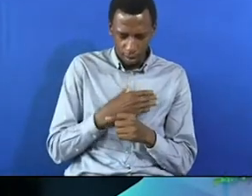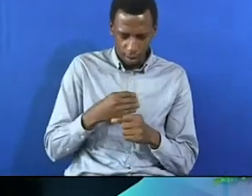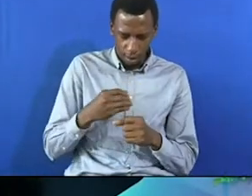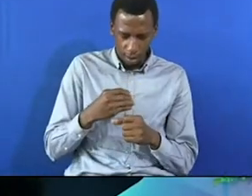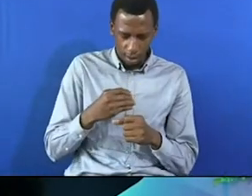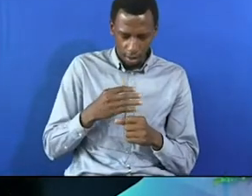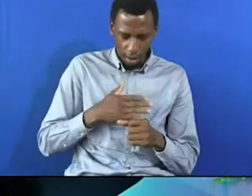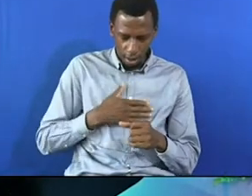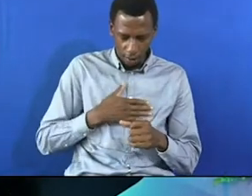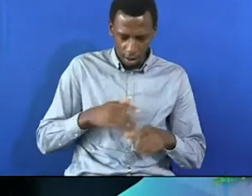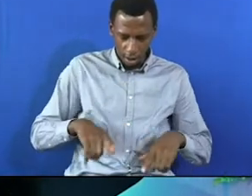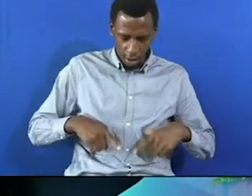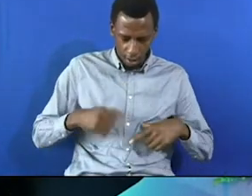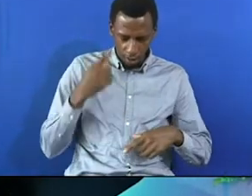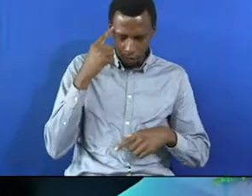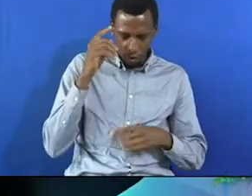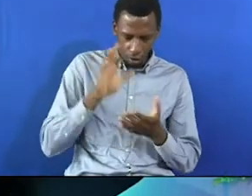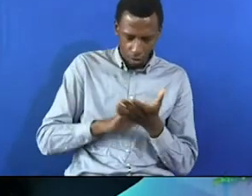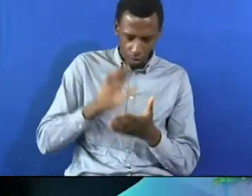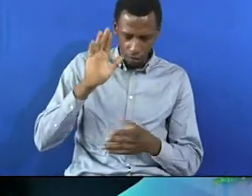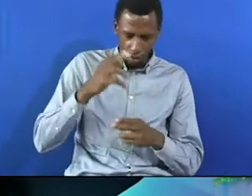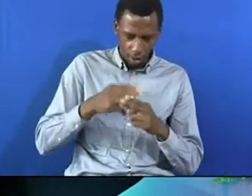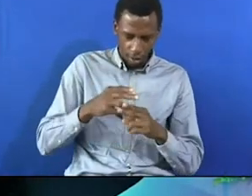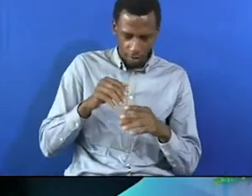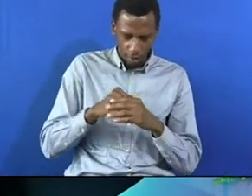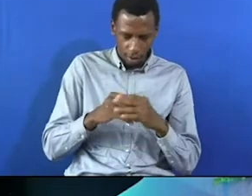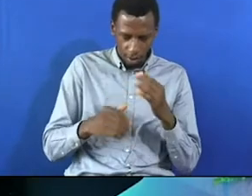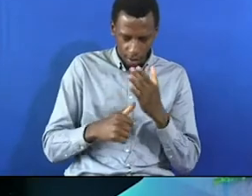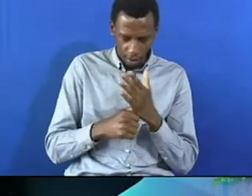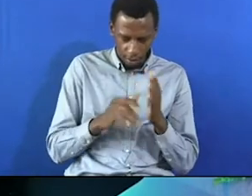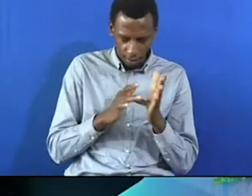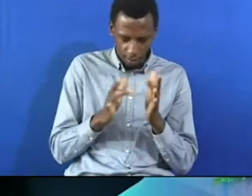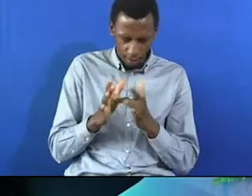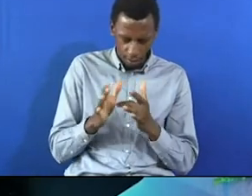lives will be for the glory of your name. In Jesus' name we pray.